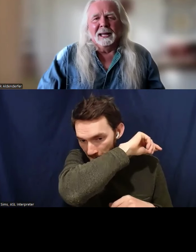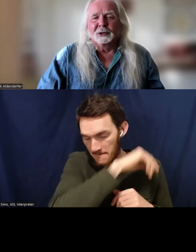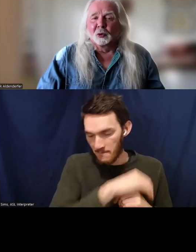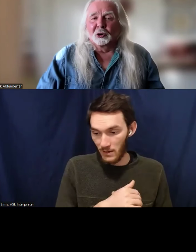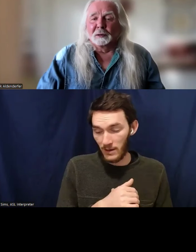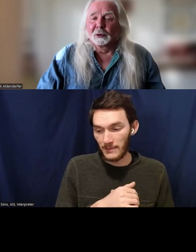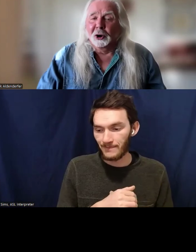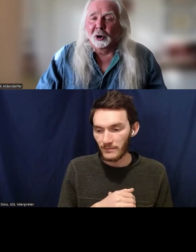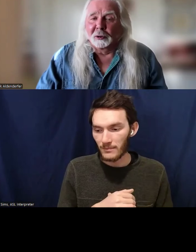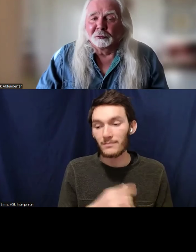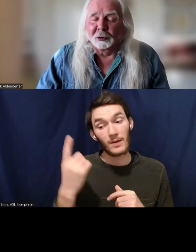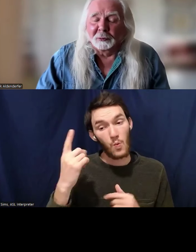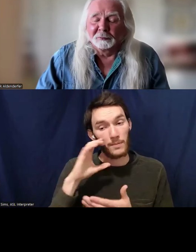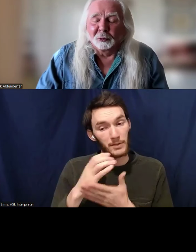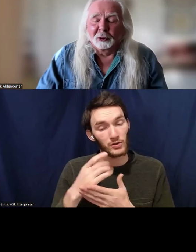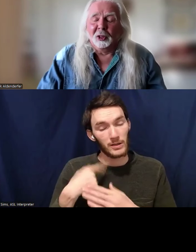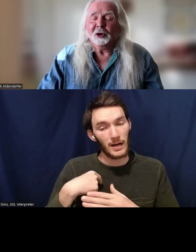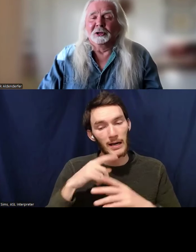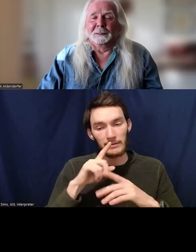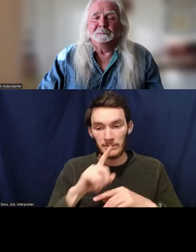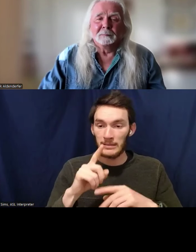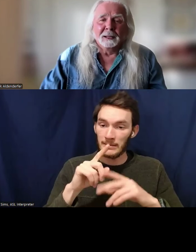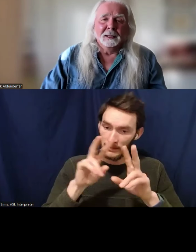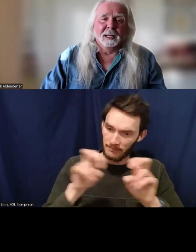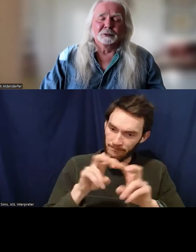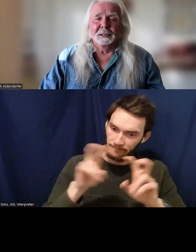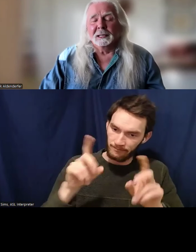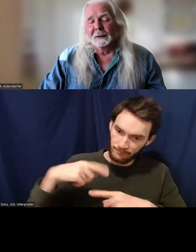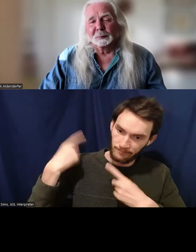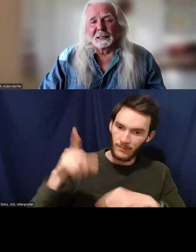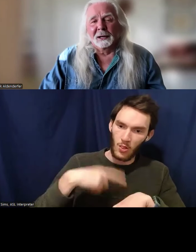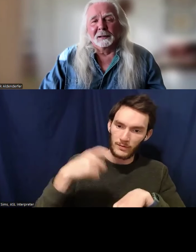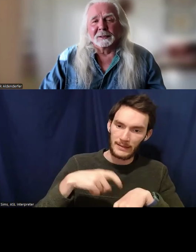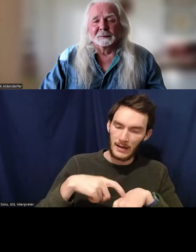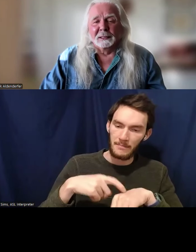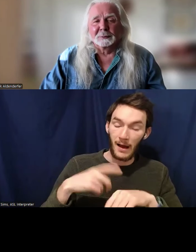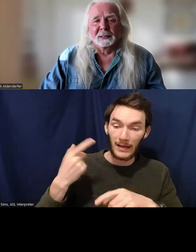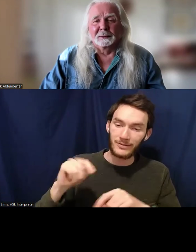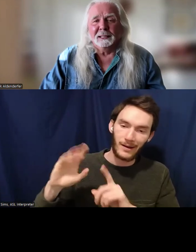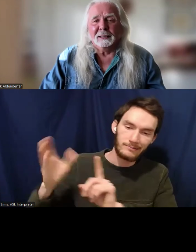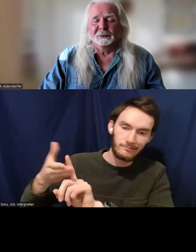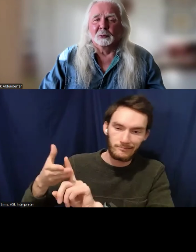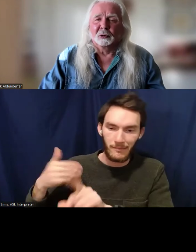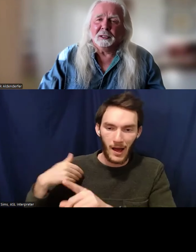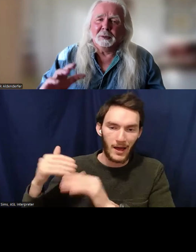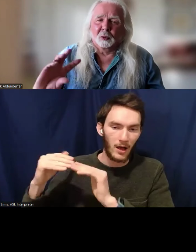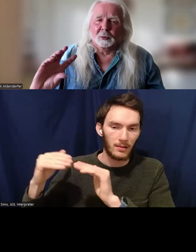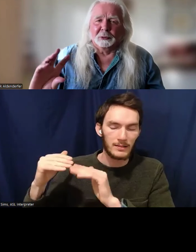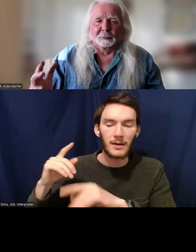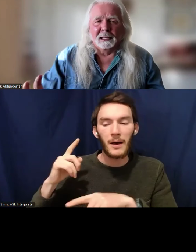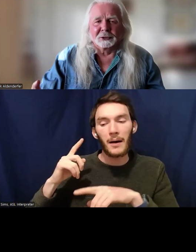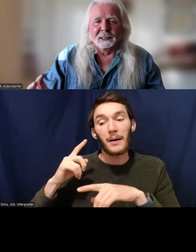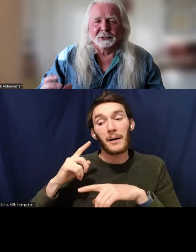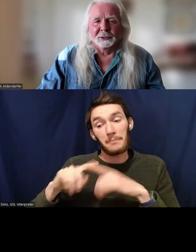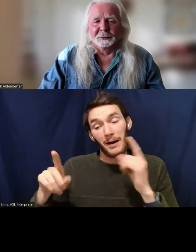I had to work on very hard for a long time. I've tried to convince my colleagues of this, but I think that if you really work with